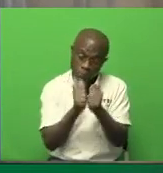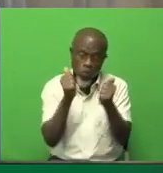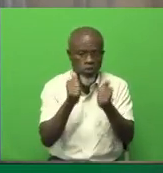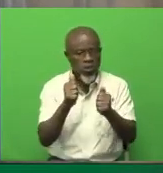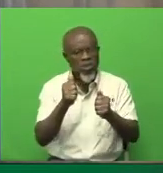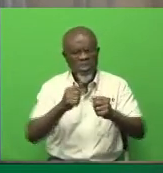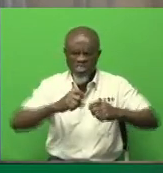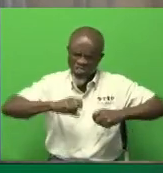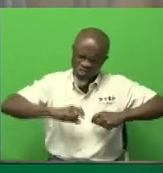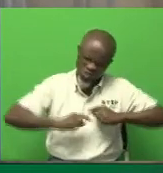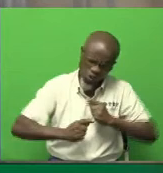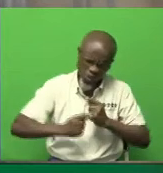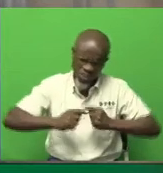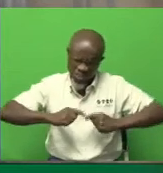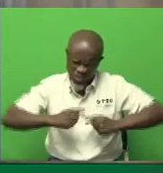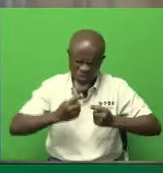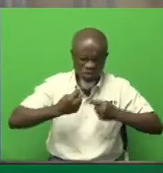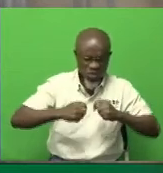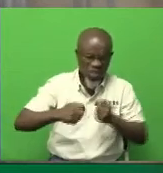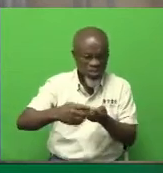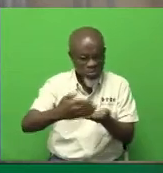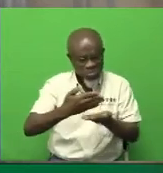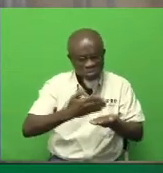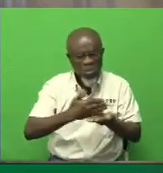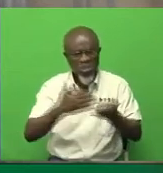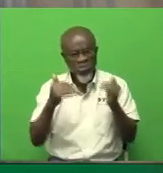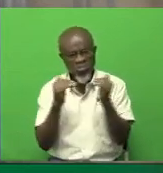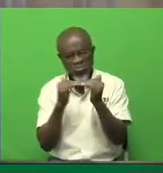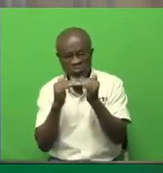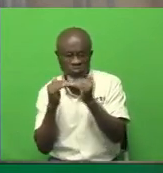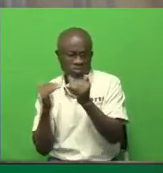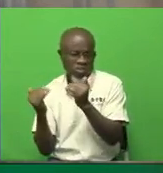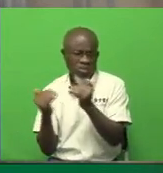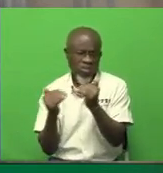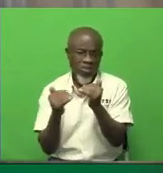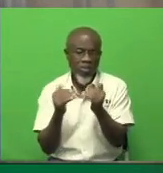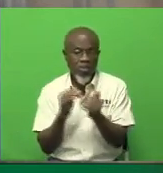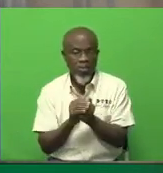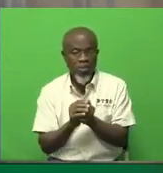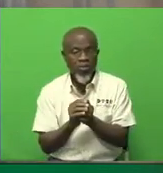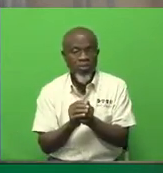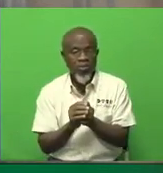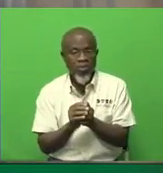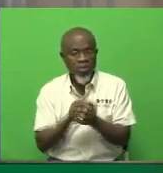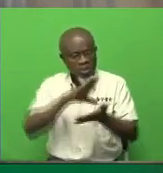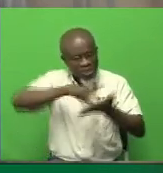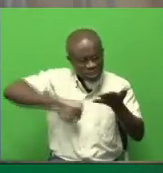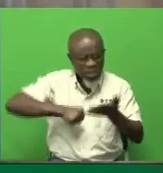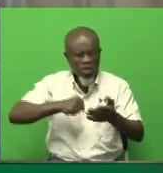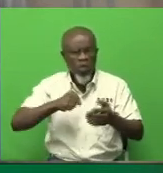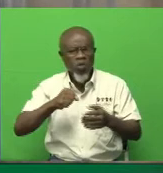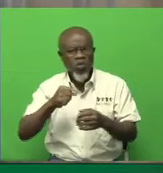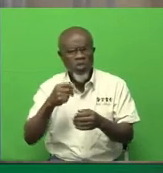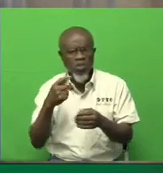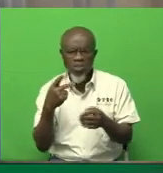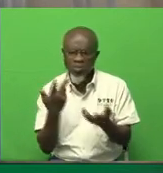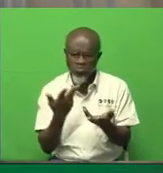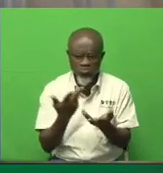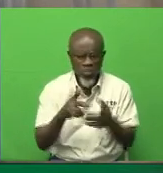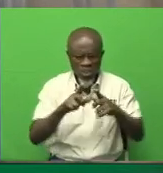ends meet the economic Times are worse now review the stocks which draw this property tax now is not the